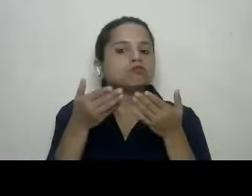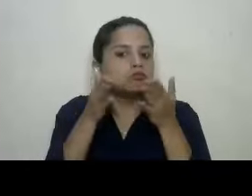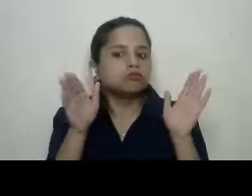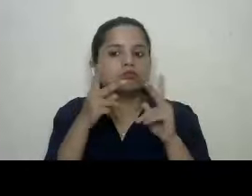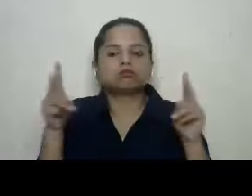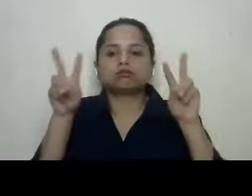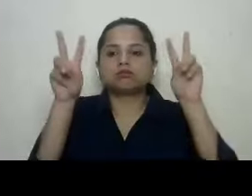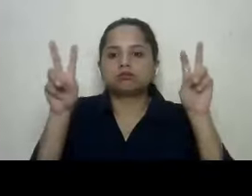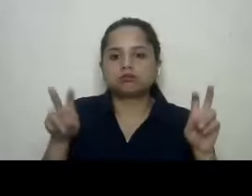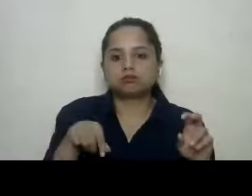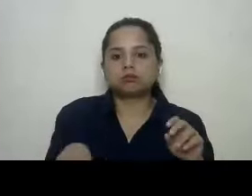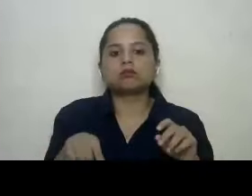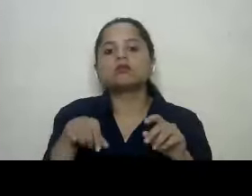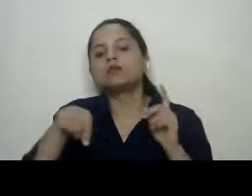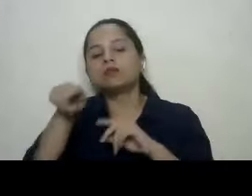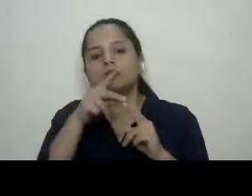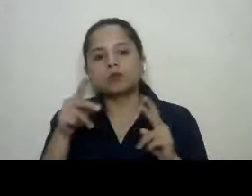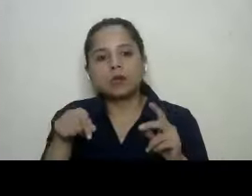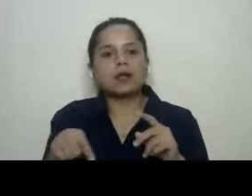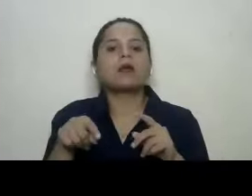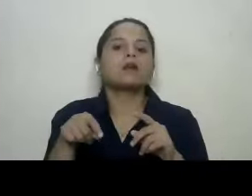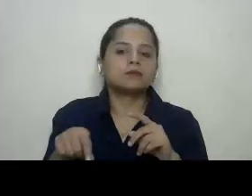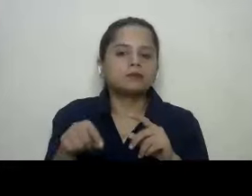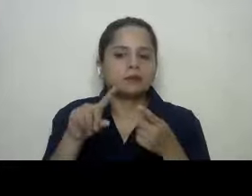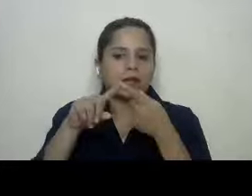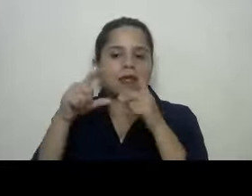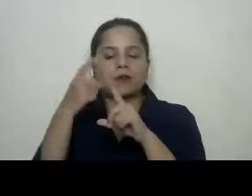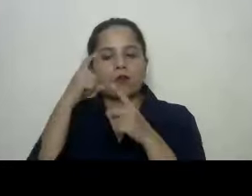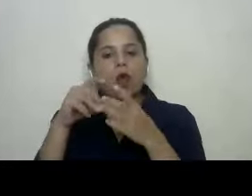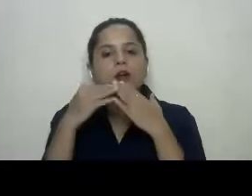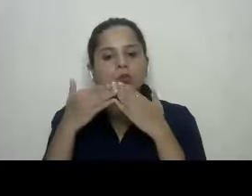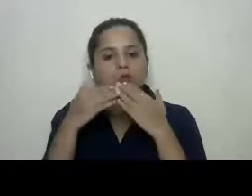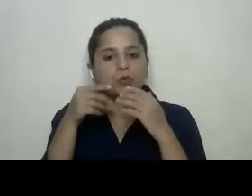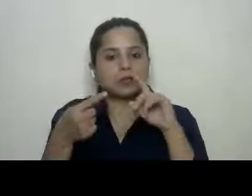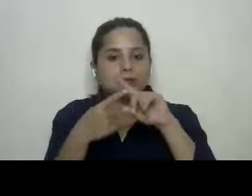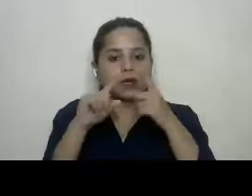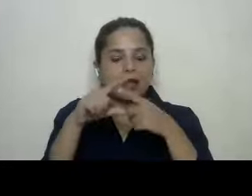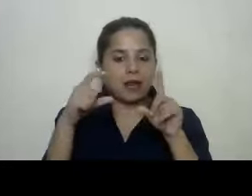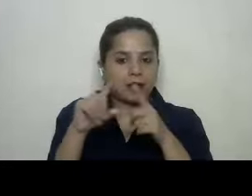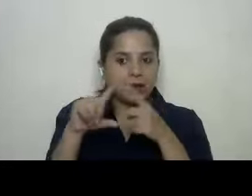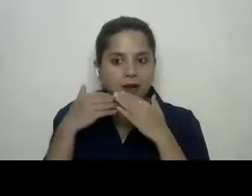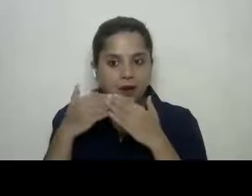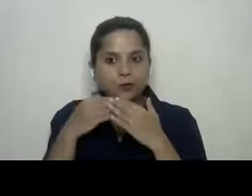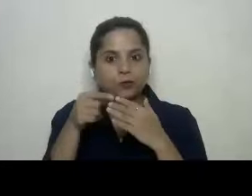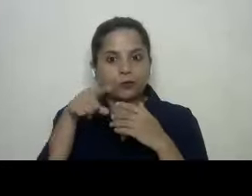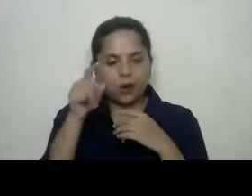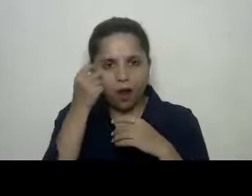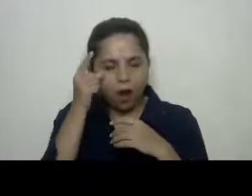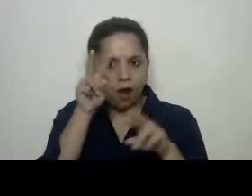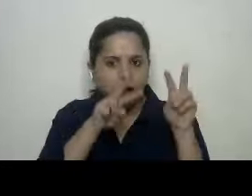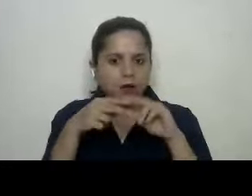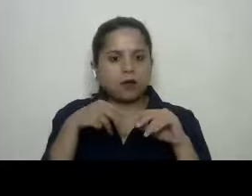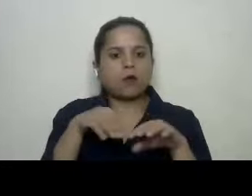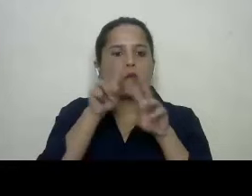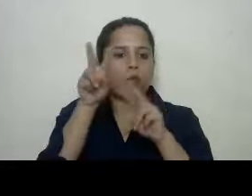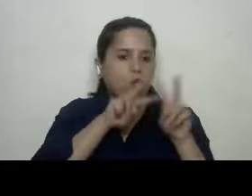Ed stands for education. To familiarize with this TED-Ed interface, we have an overview of